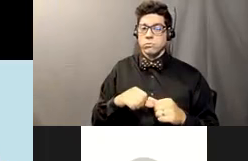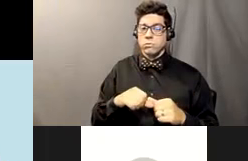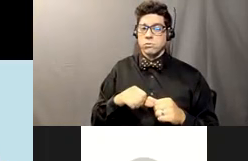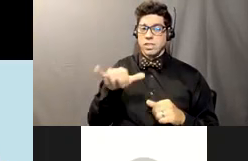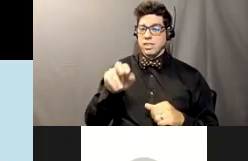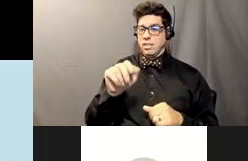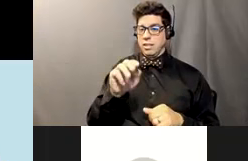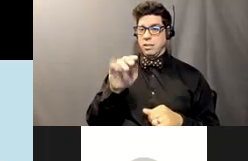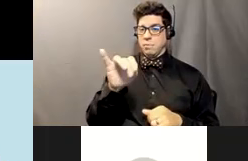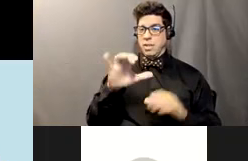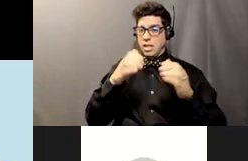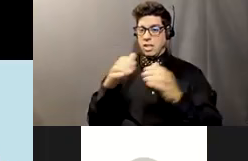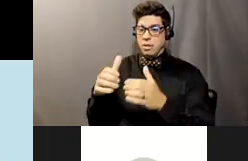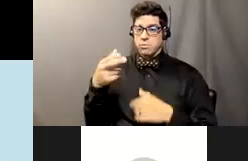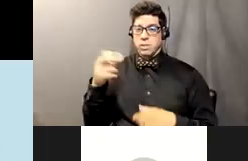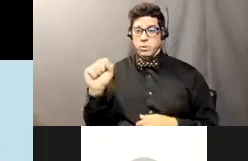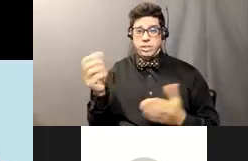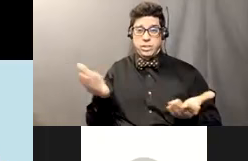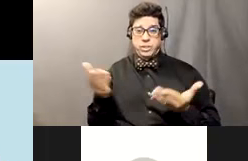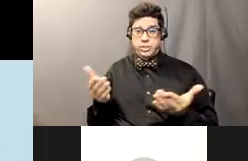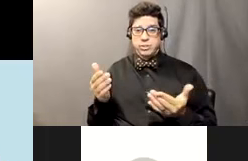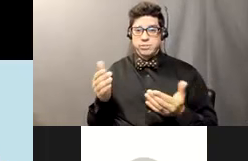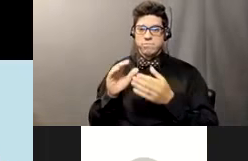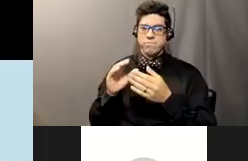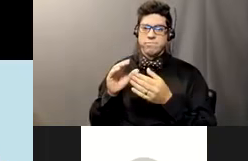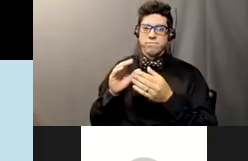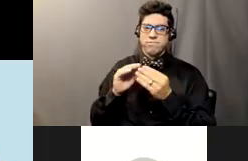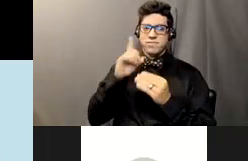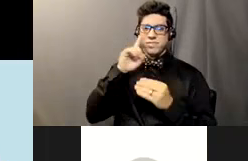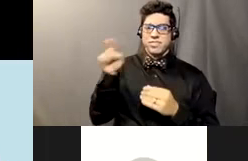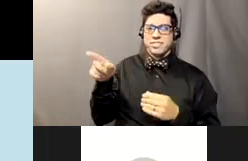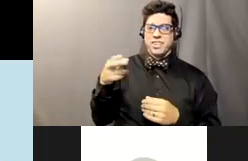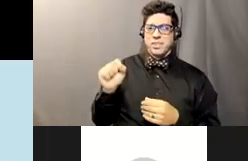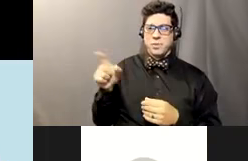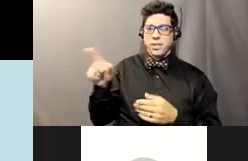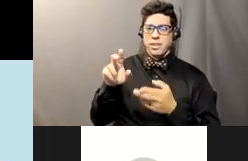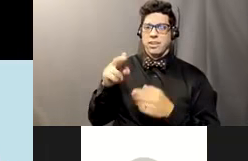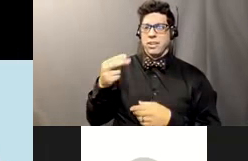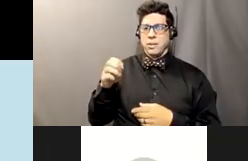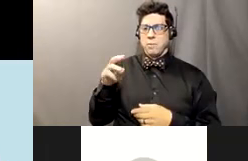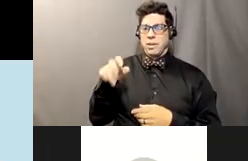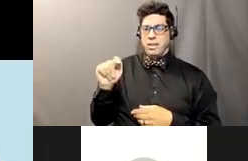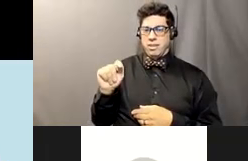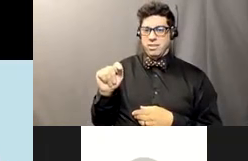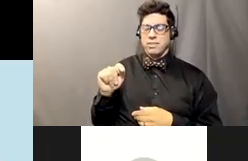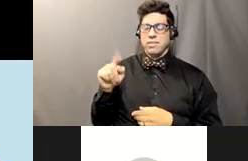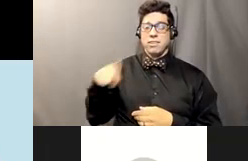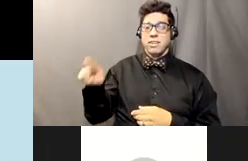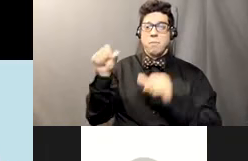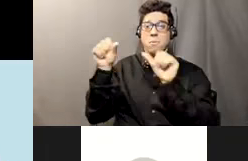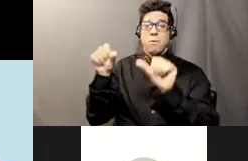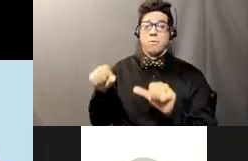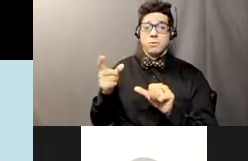clubs and the high school. So here's a shout out for Techwoods High School in Hemet, who posted one of